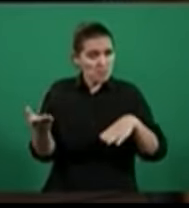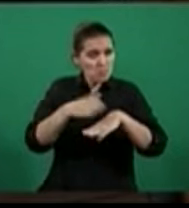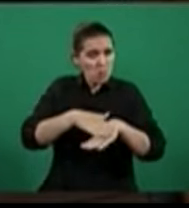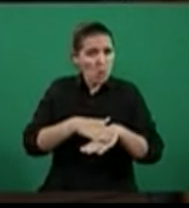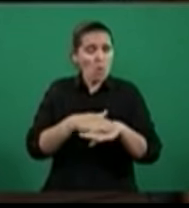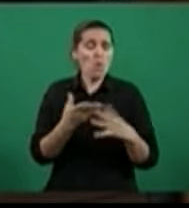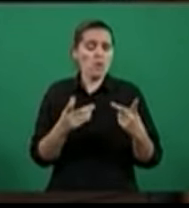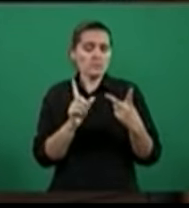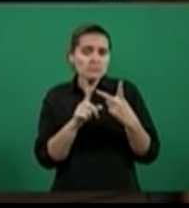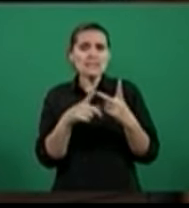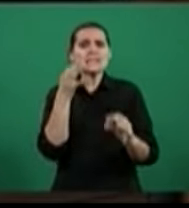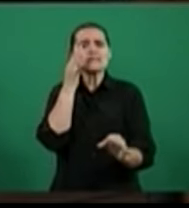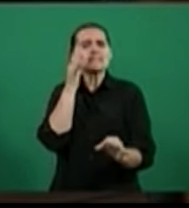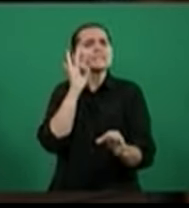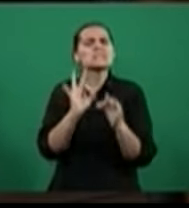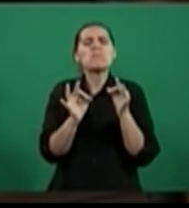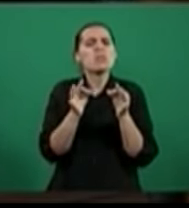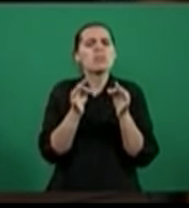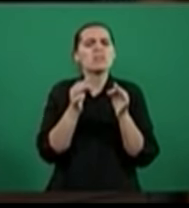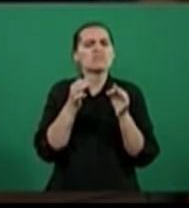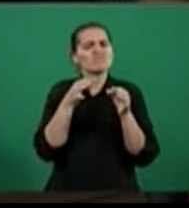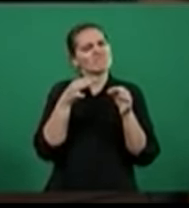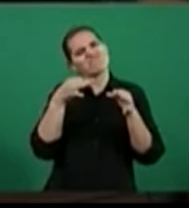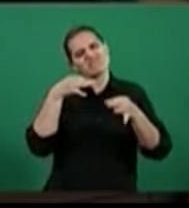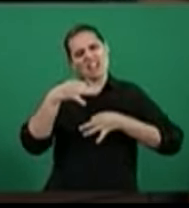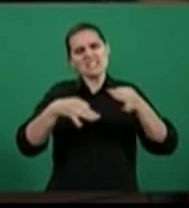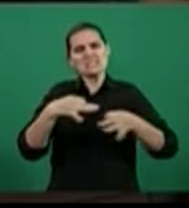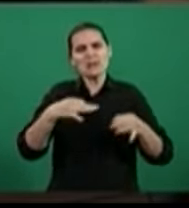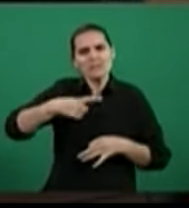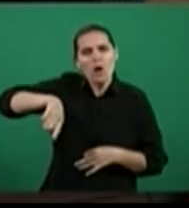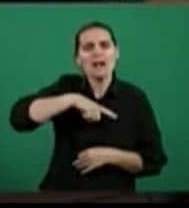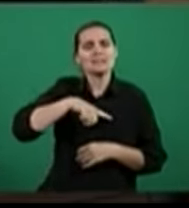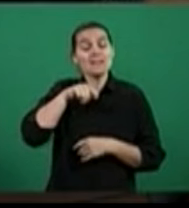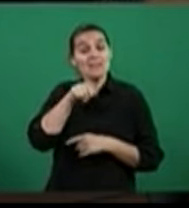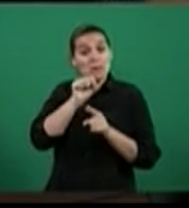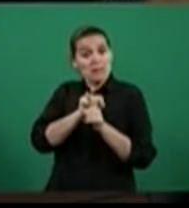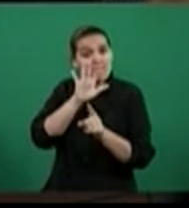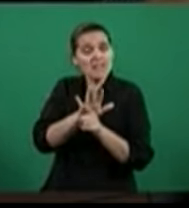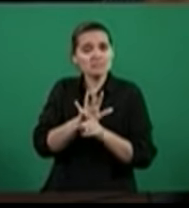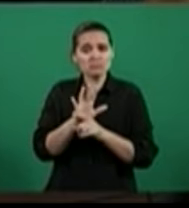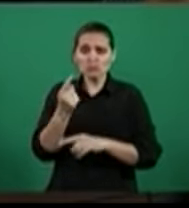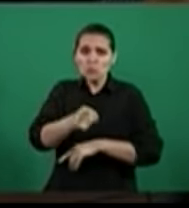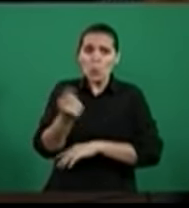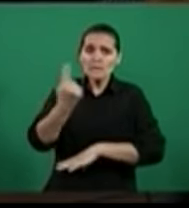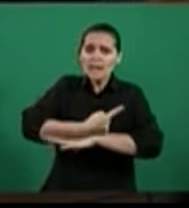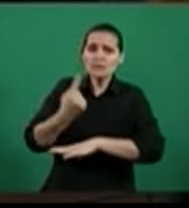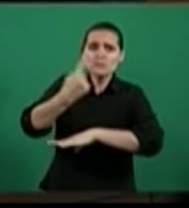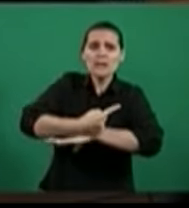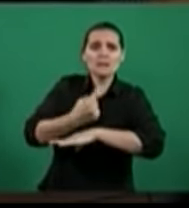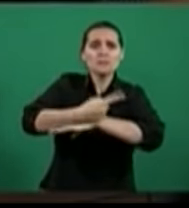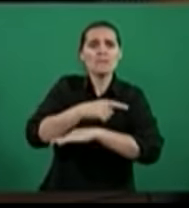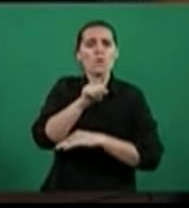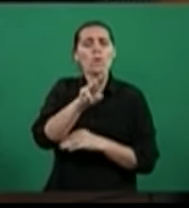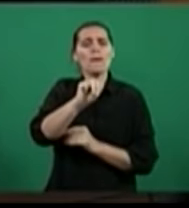us through how that affects the day-to-day of monetary policy and whether it has